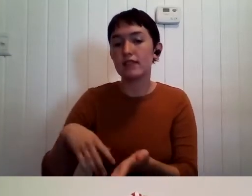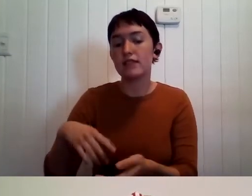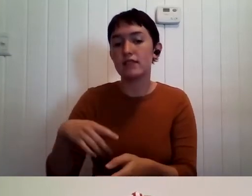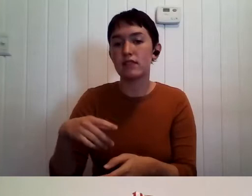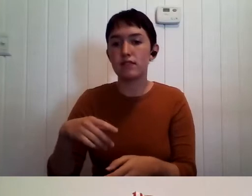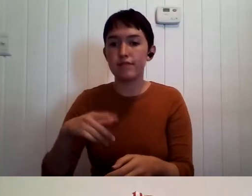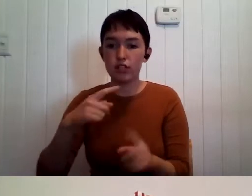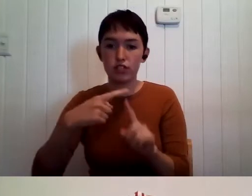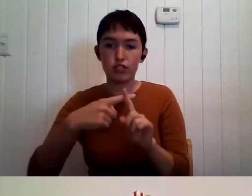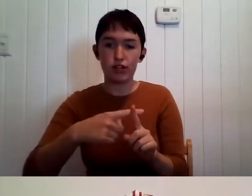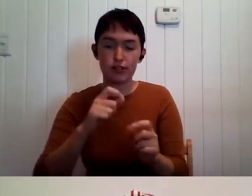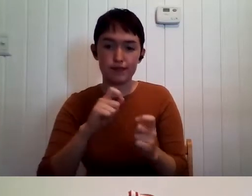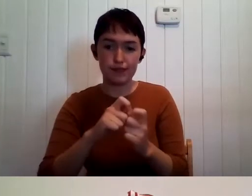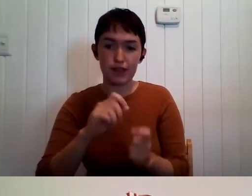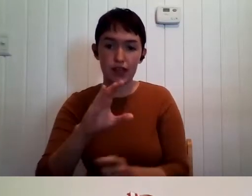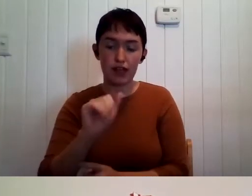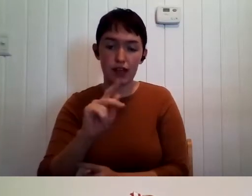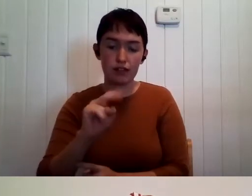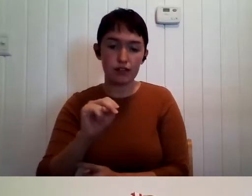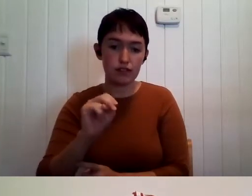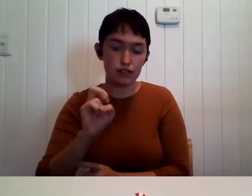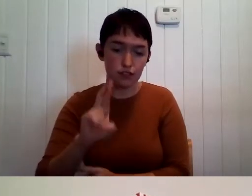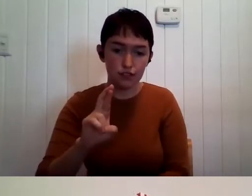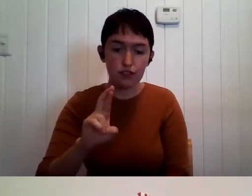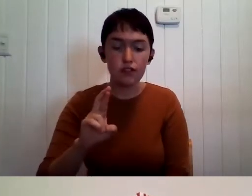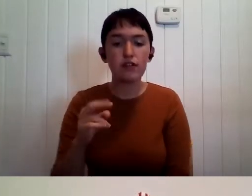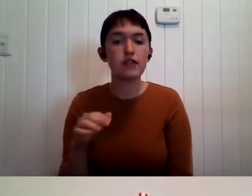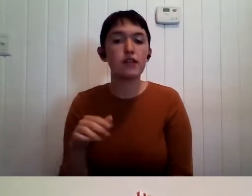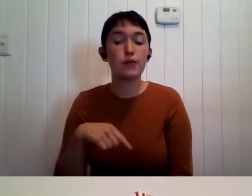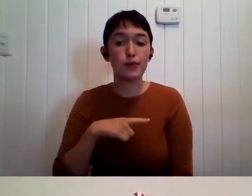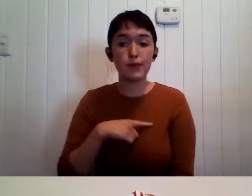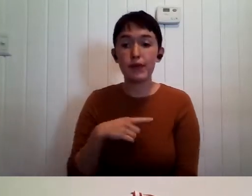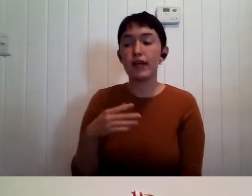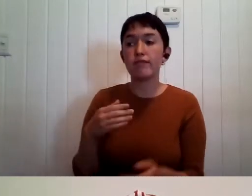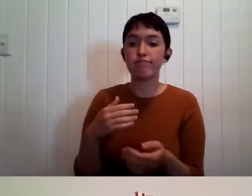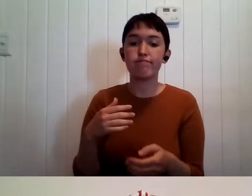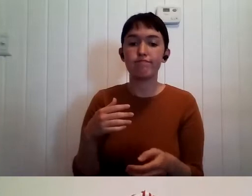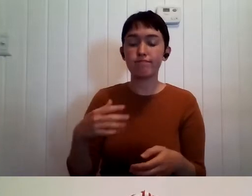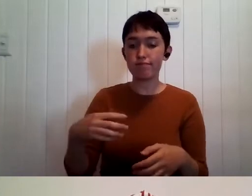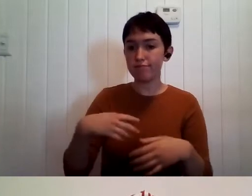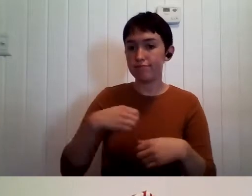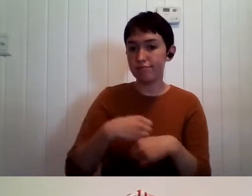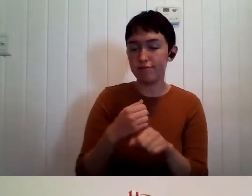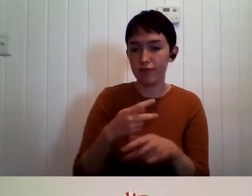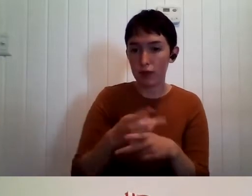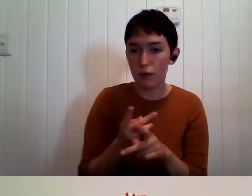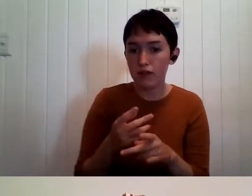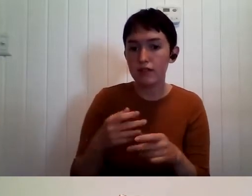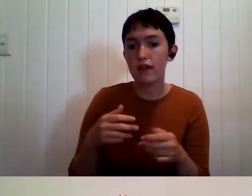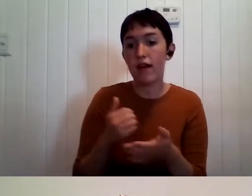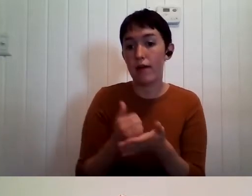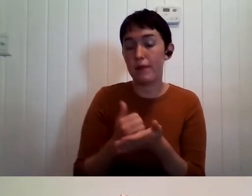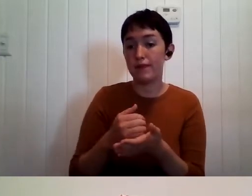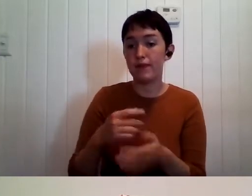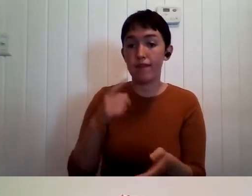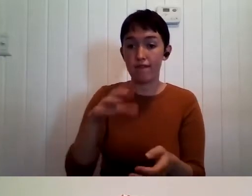with them to provide how to detect if you have a certain cancer, and then if it does show up, then they can give you the medicine that will